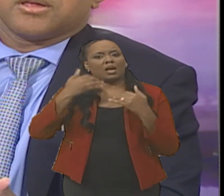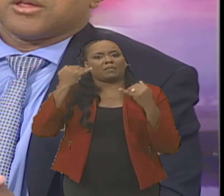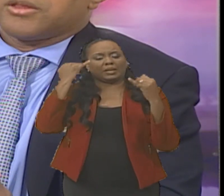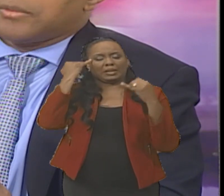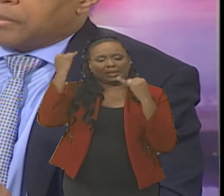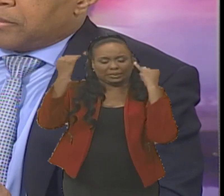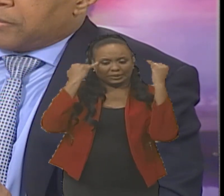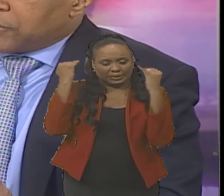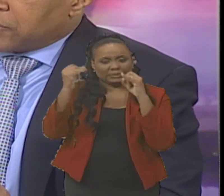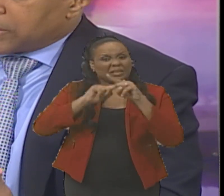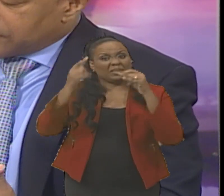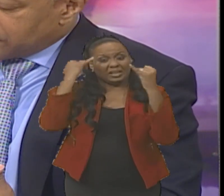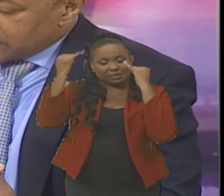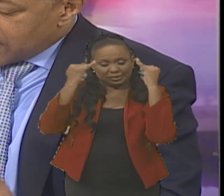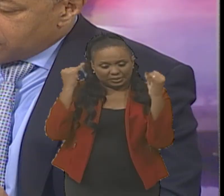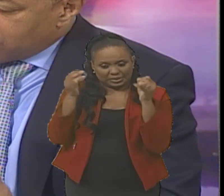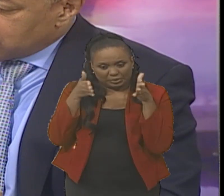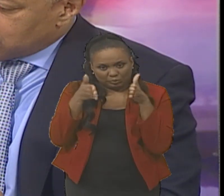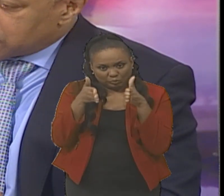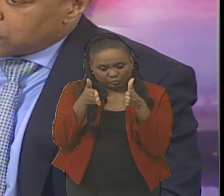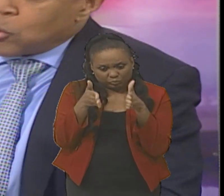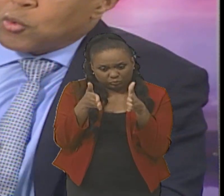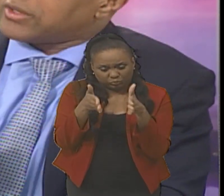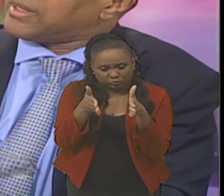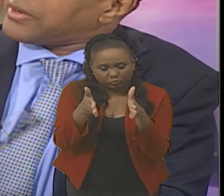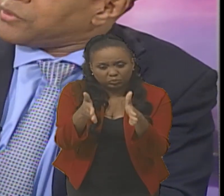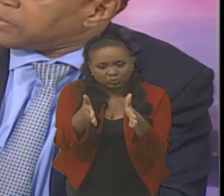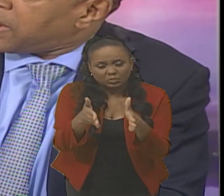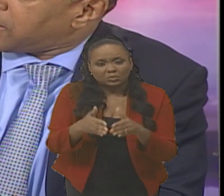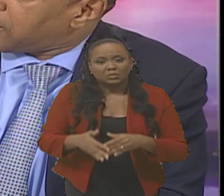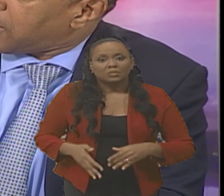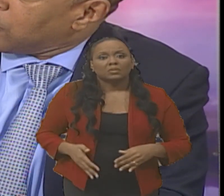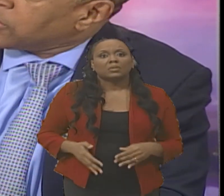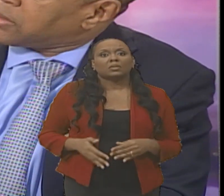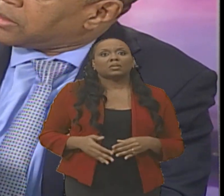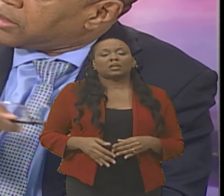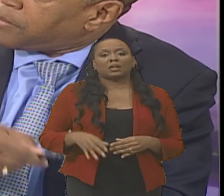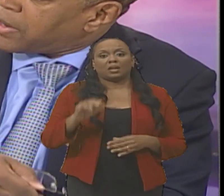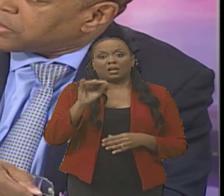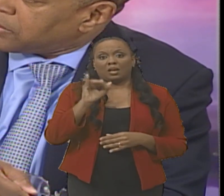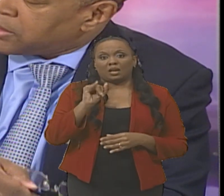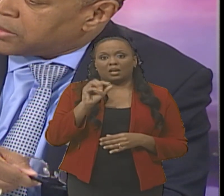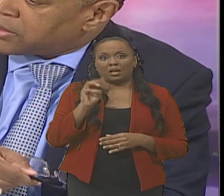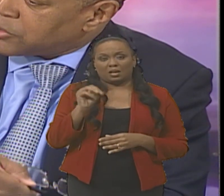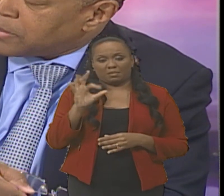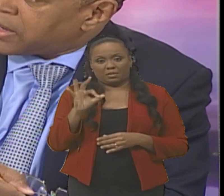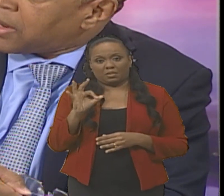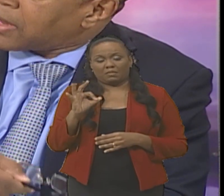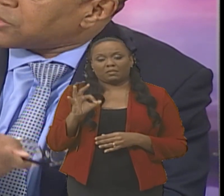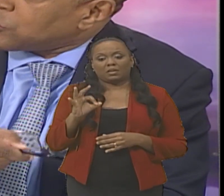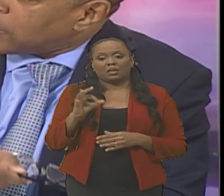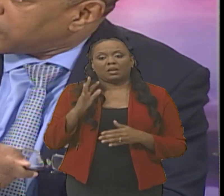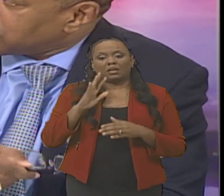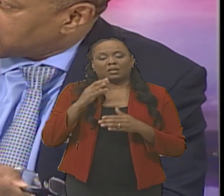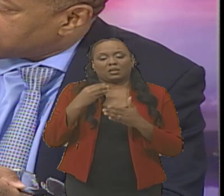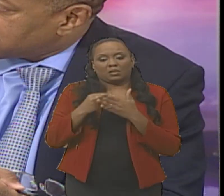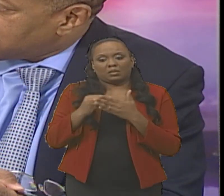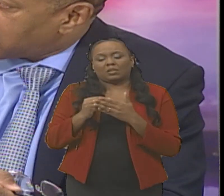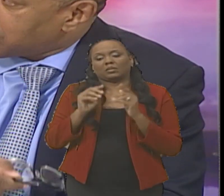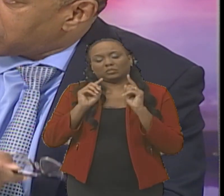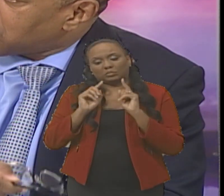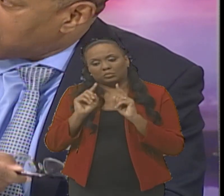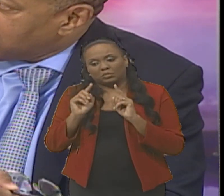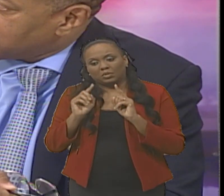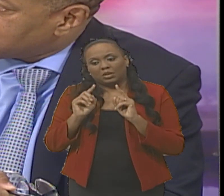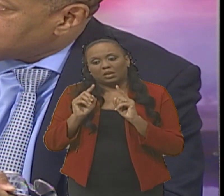course, first of all, the IMF resources don't go to natural spending. It goes to the central bank and show up the reserves